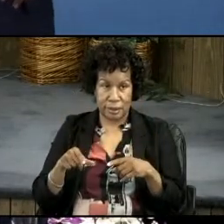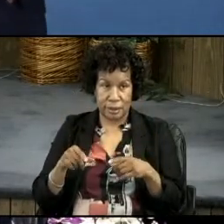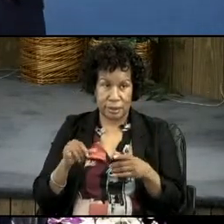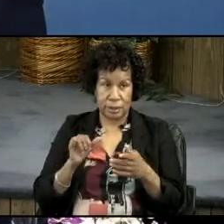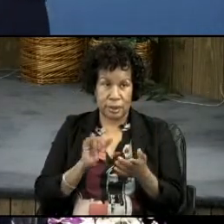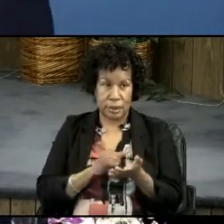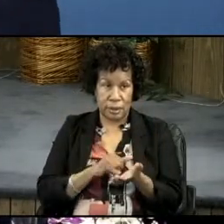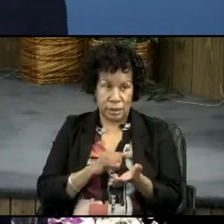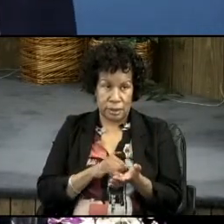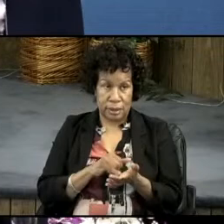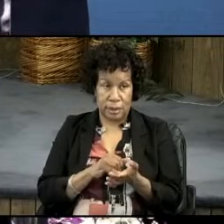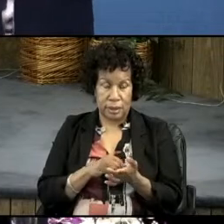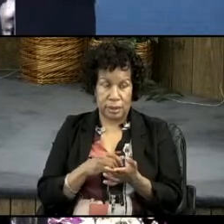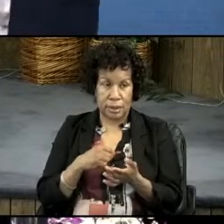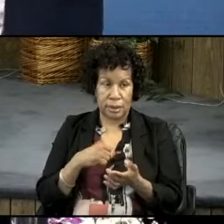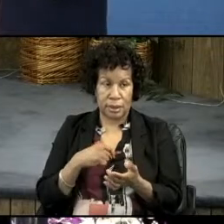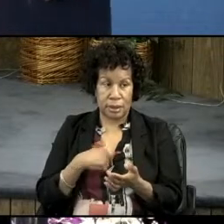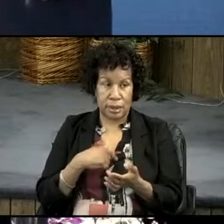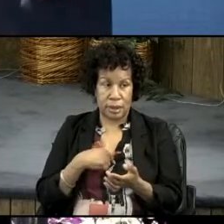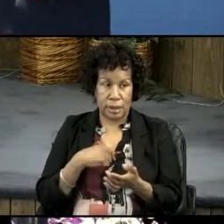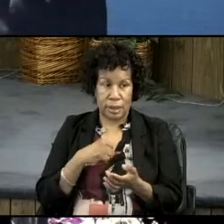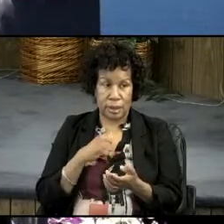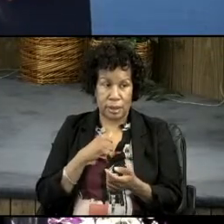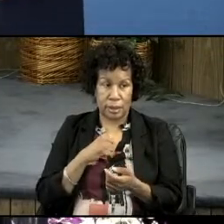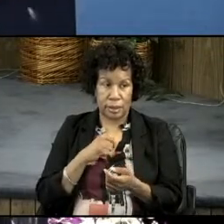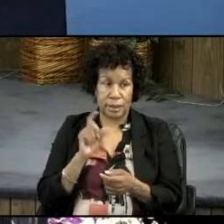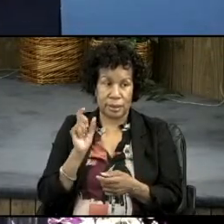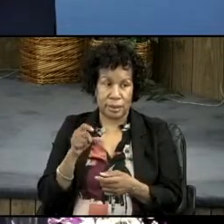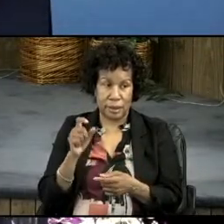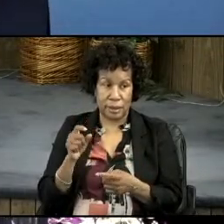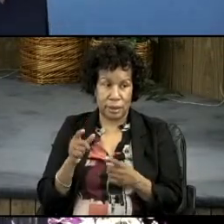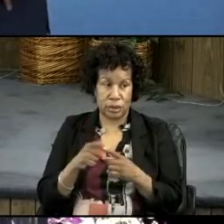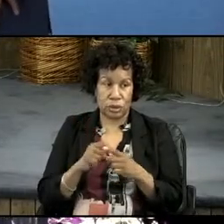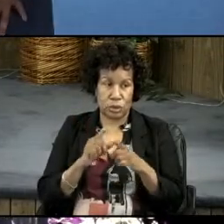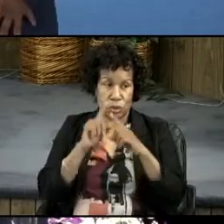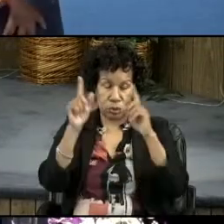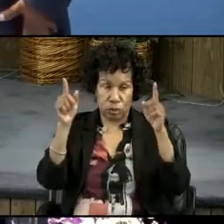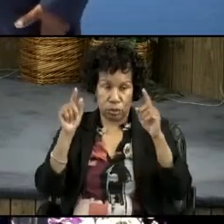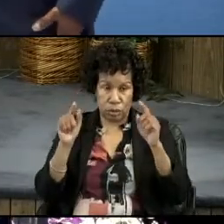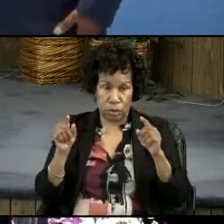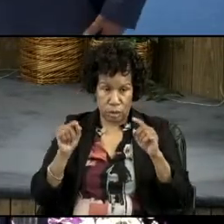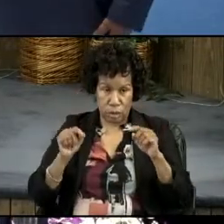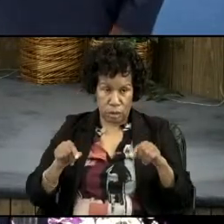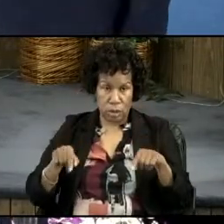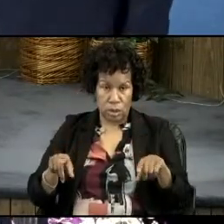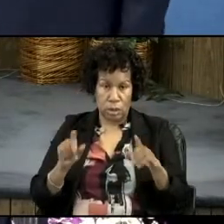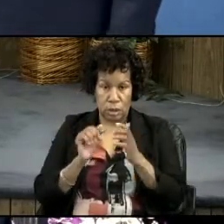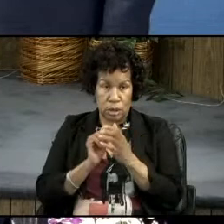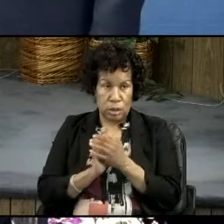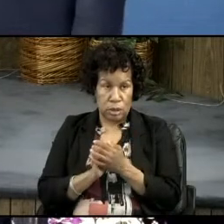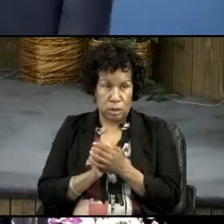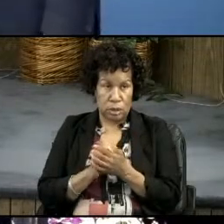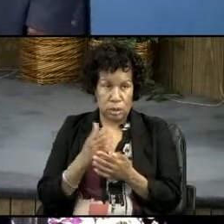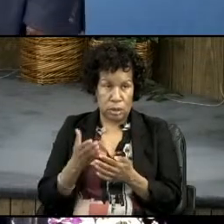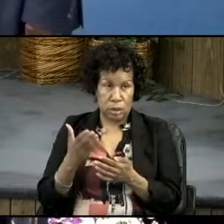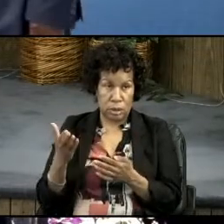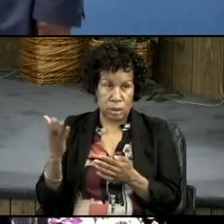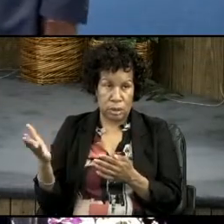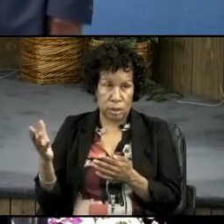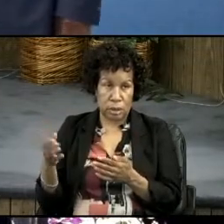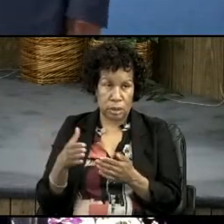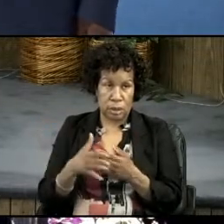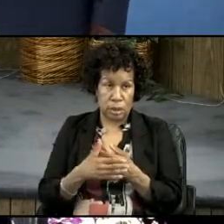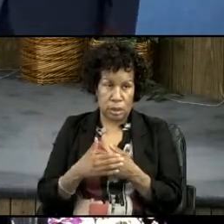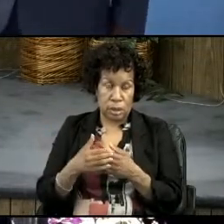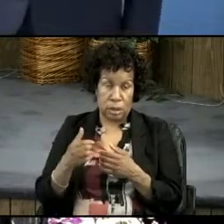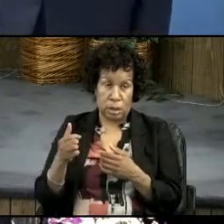Yeah, I don't go to battle in something that's not tested. You better watch taking stuff from people, Rick. Because